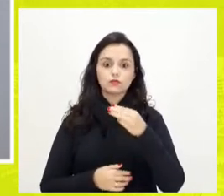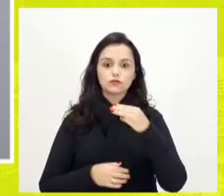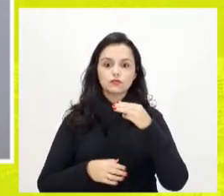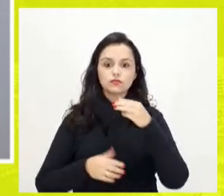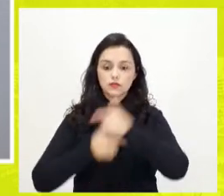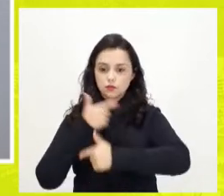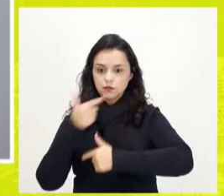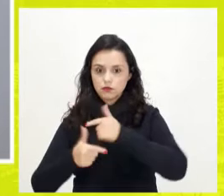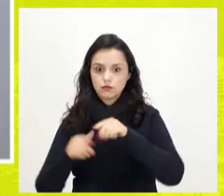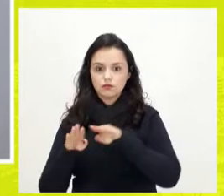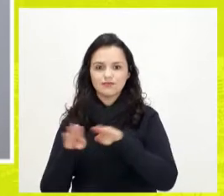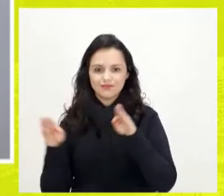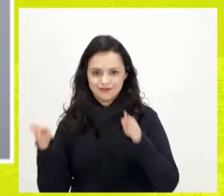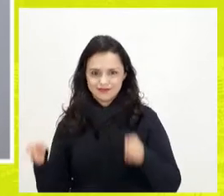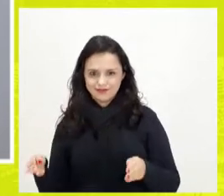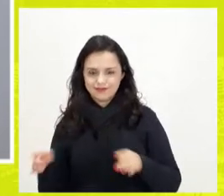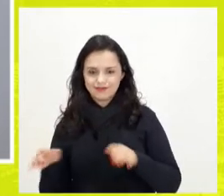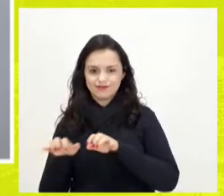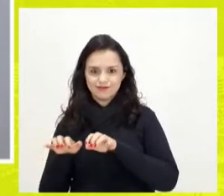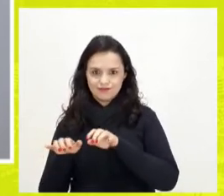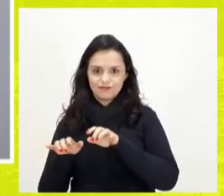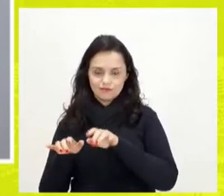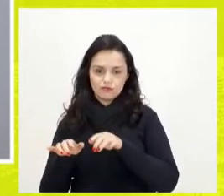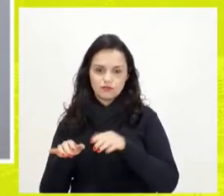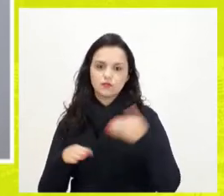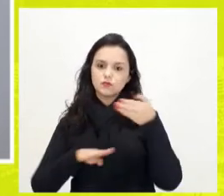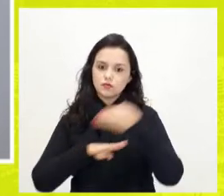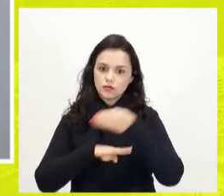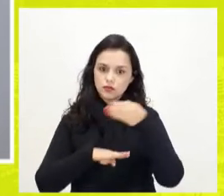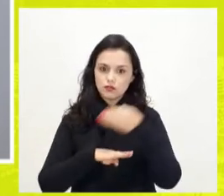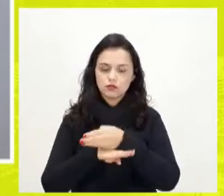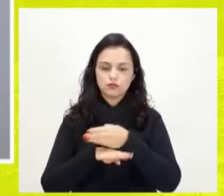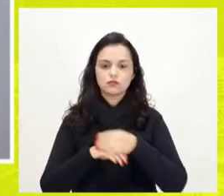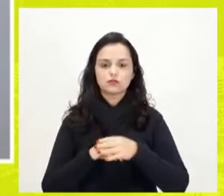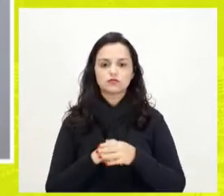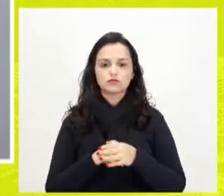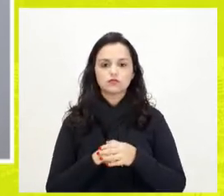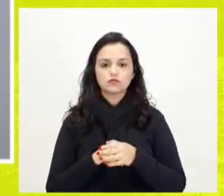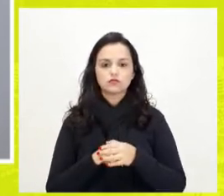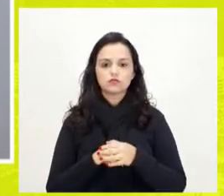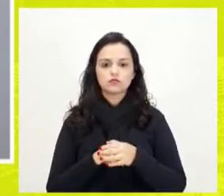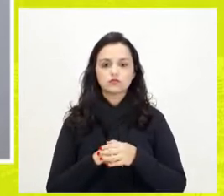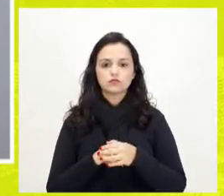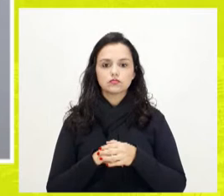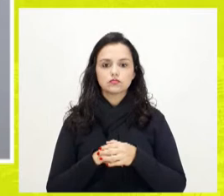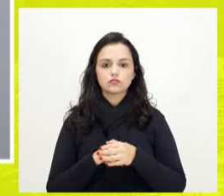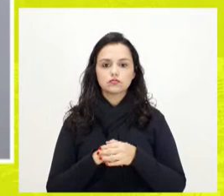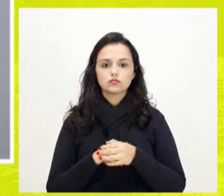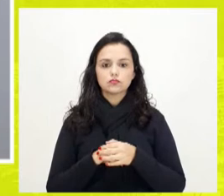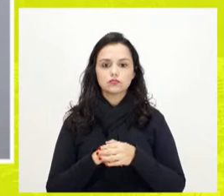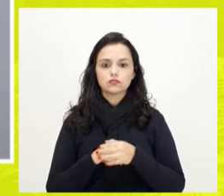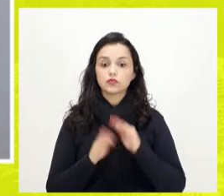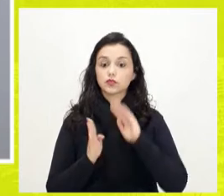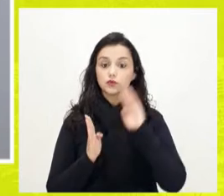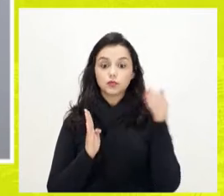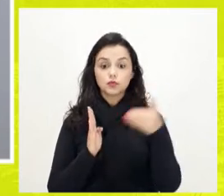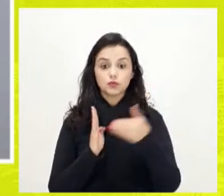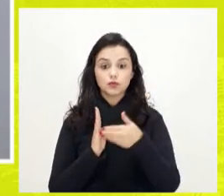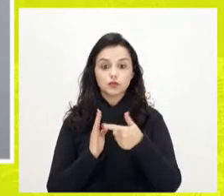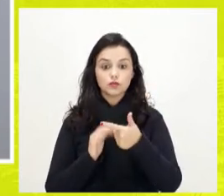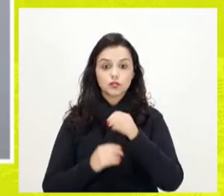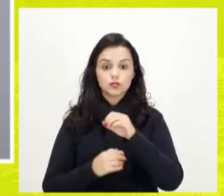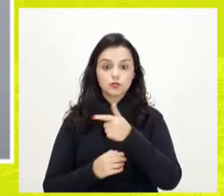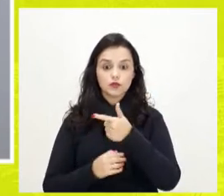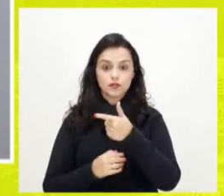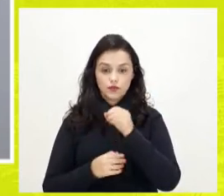million people that work during the voting days they're at the table